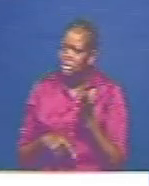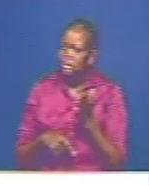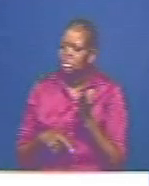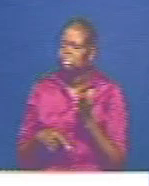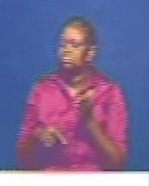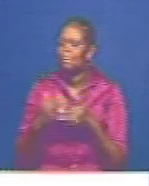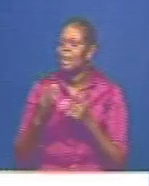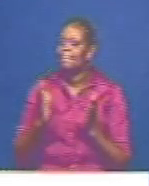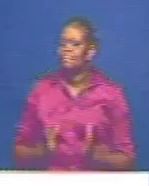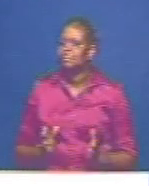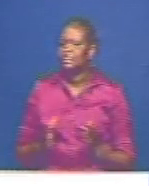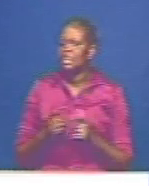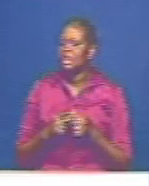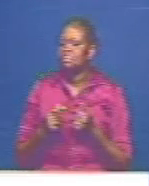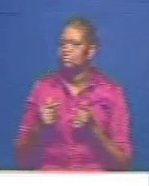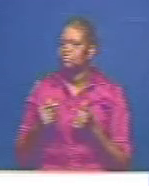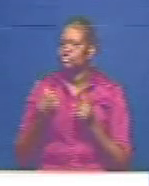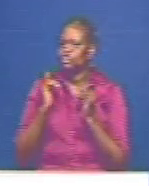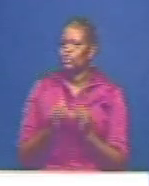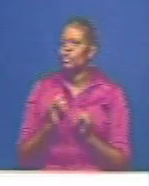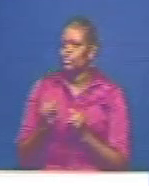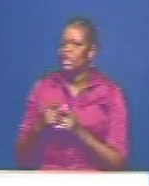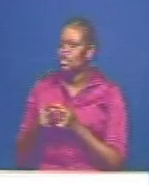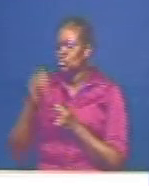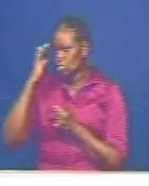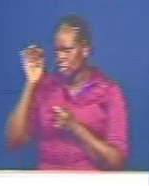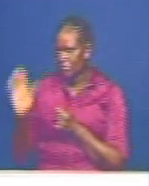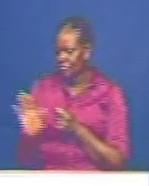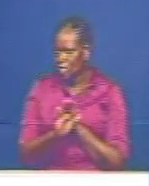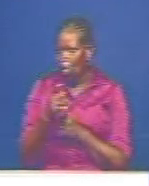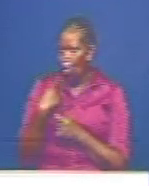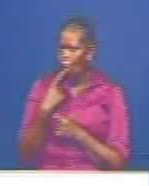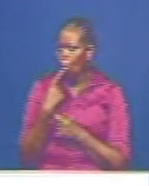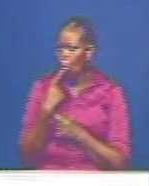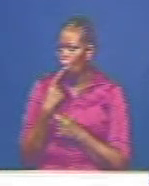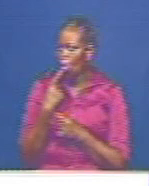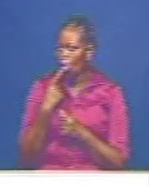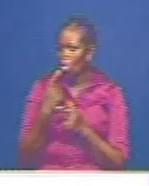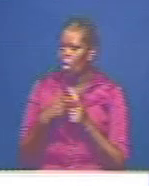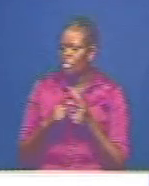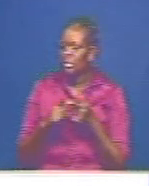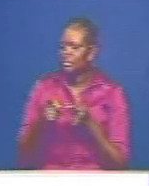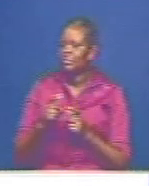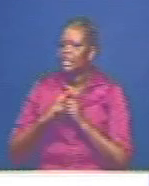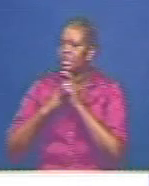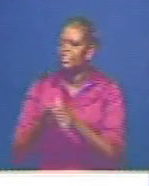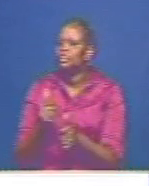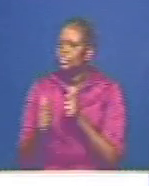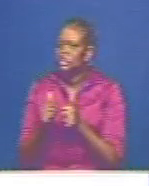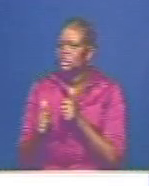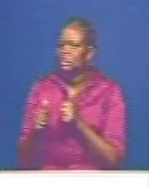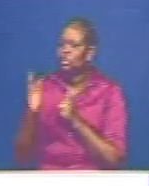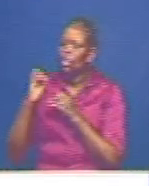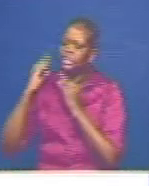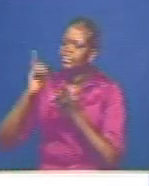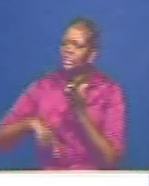and also building the individual so that they can recognize who they are, okay. what gifts they have, that they have that God has given them,